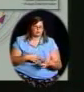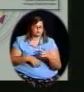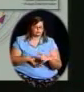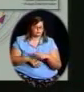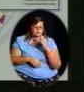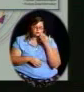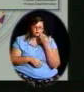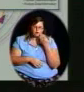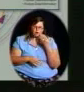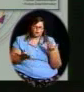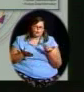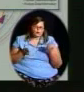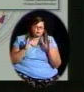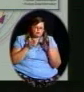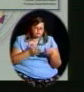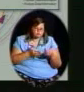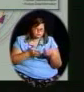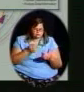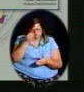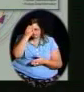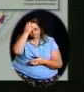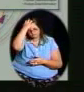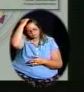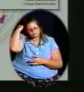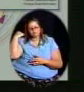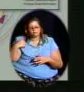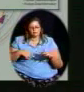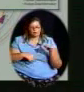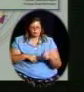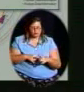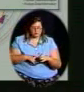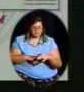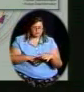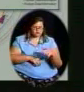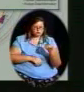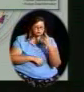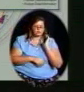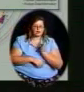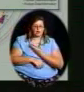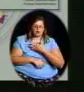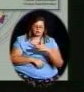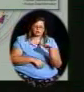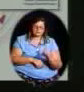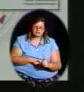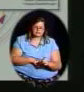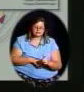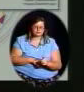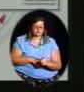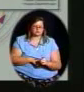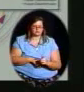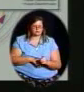we're focusing on. We have to have decision on what our needs are. Every initiative that we have to take through